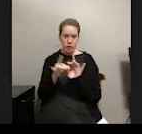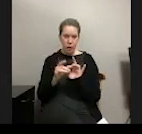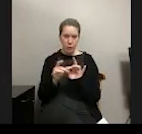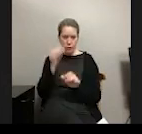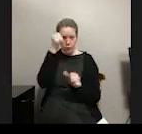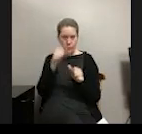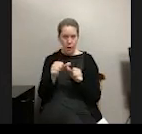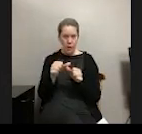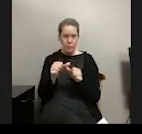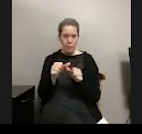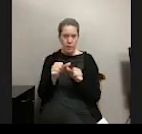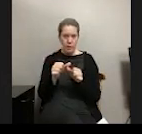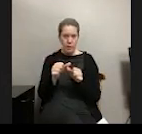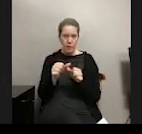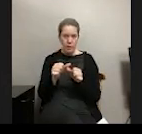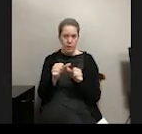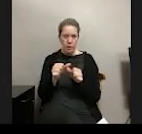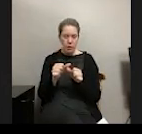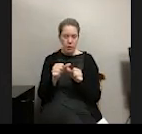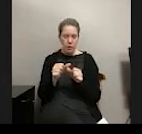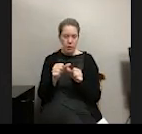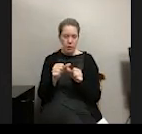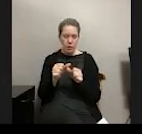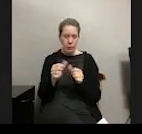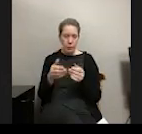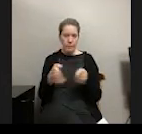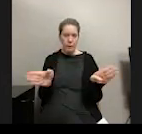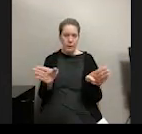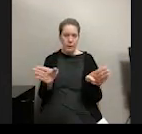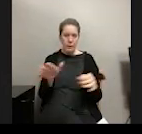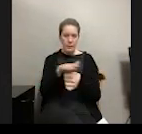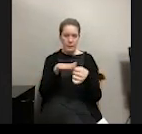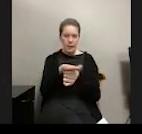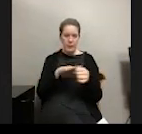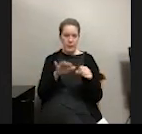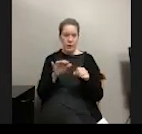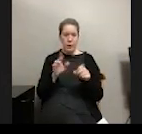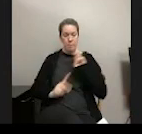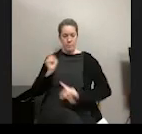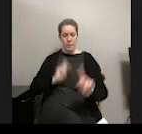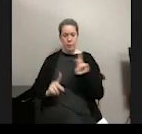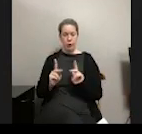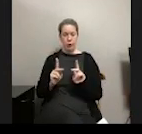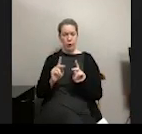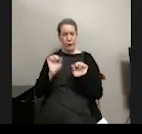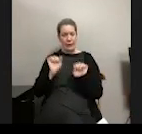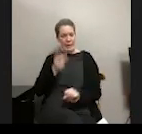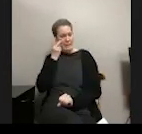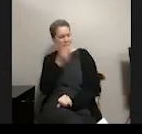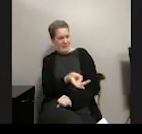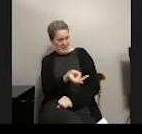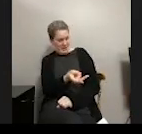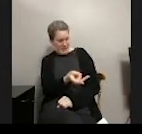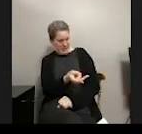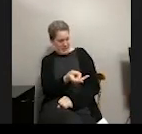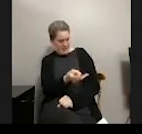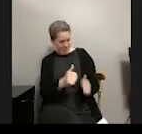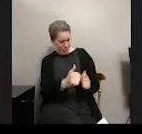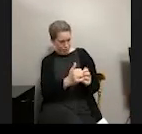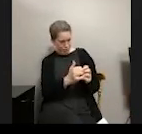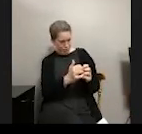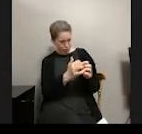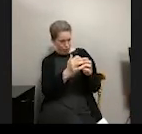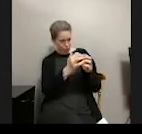or Harbourfront artist studios, where the public spaces can see the work in process. We need more spaces like this, and they need the support of the